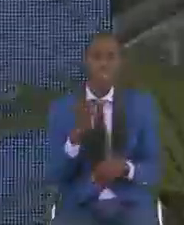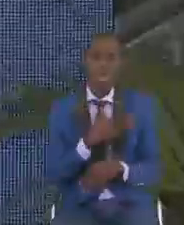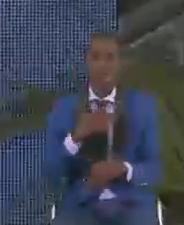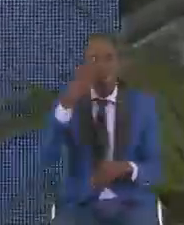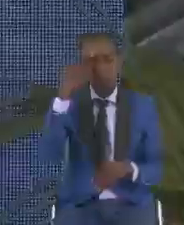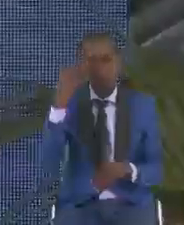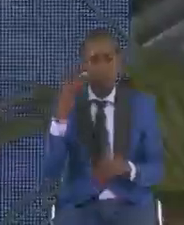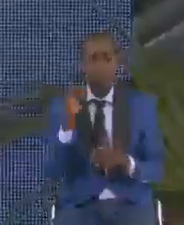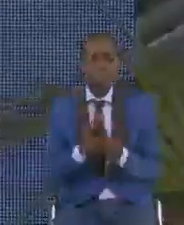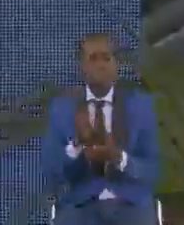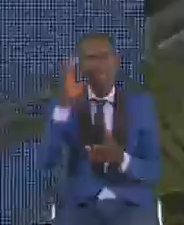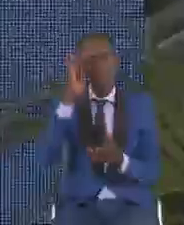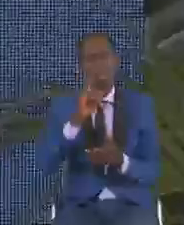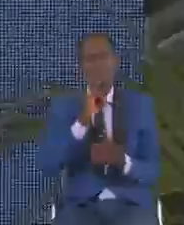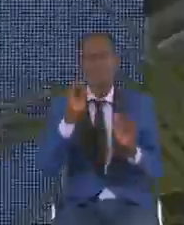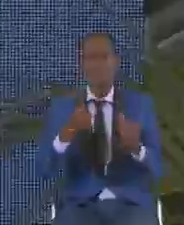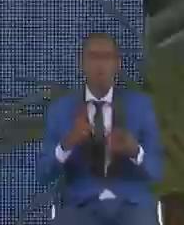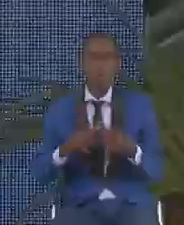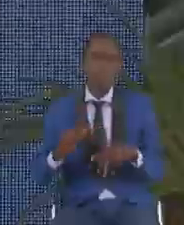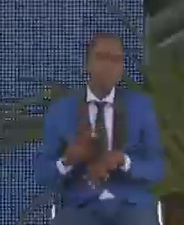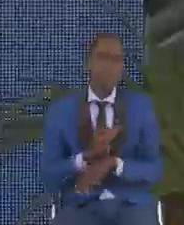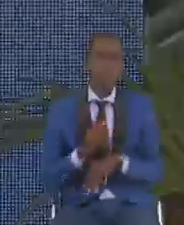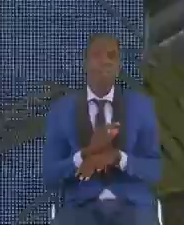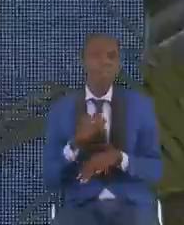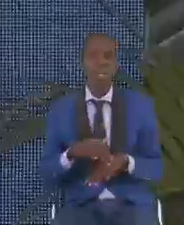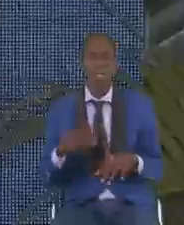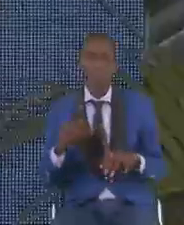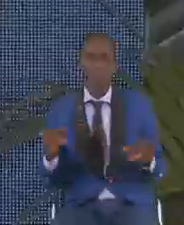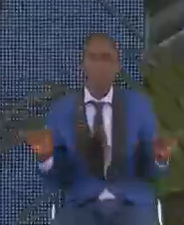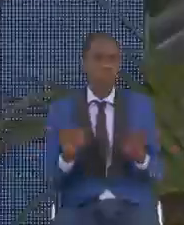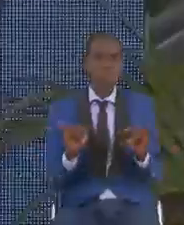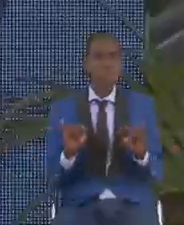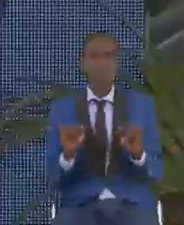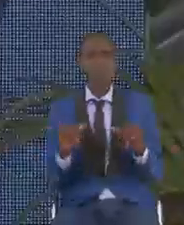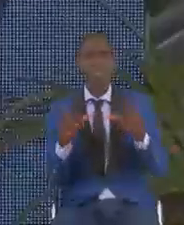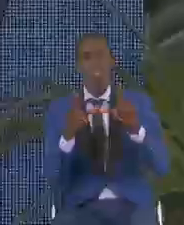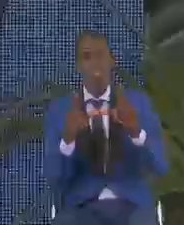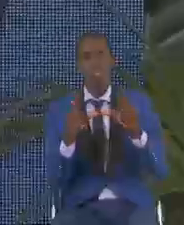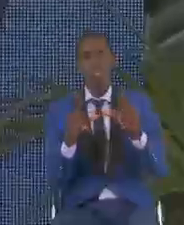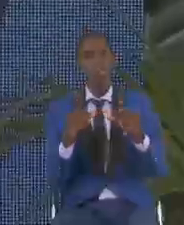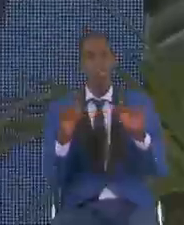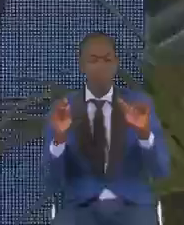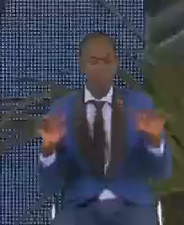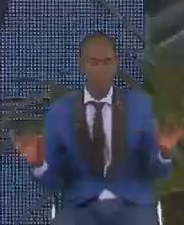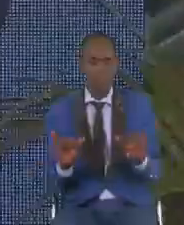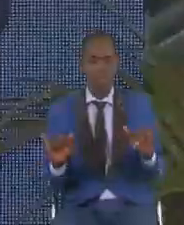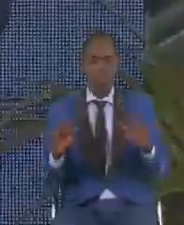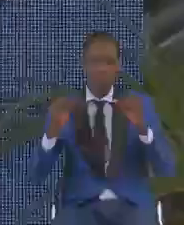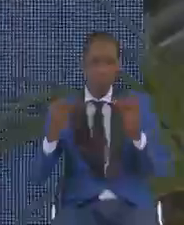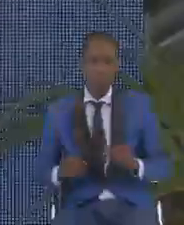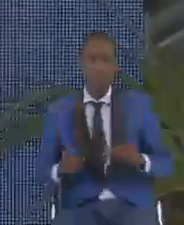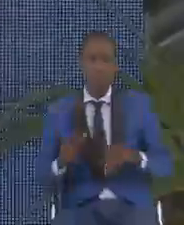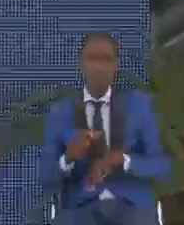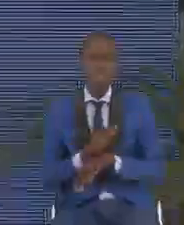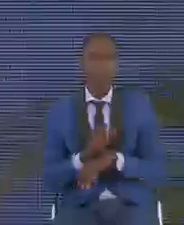now he's able to labor at the same level. He's able to labor with the same strength. He's able to